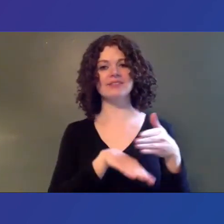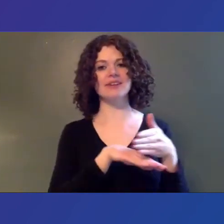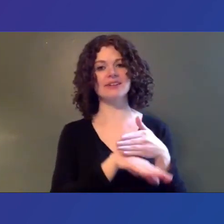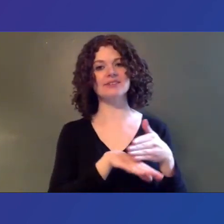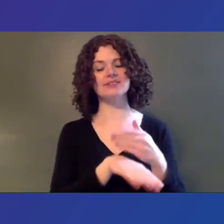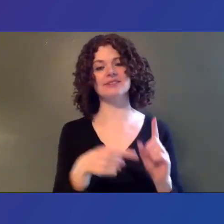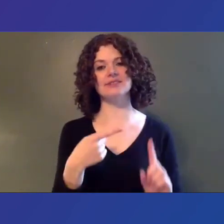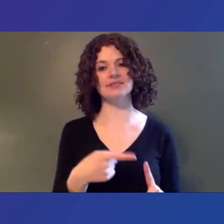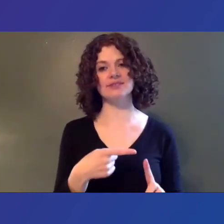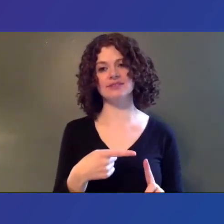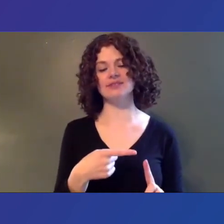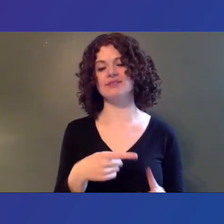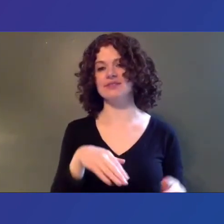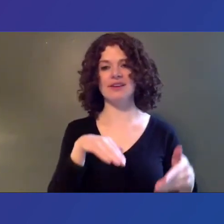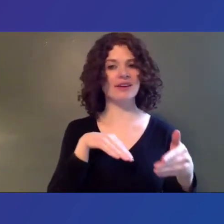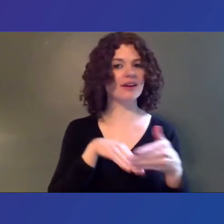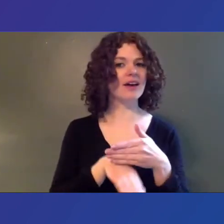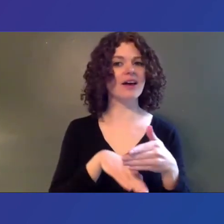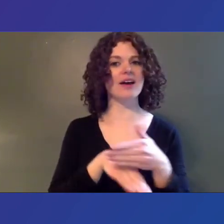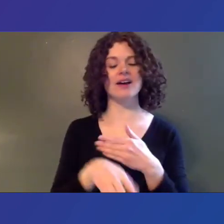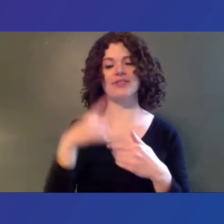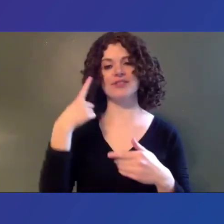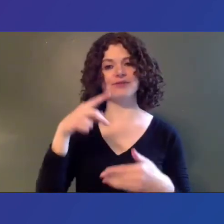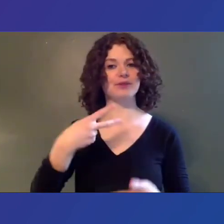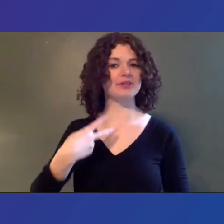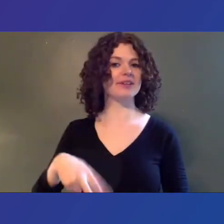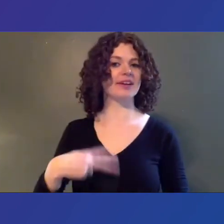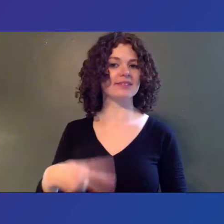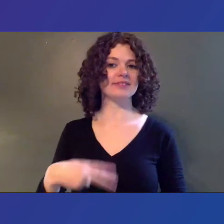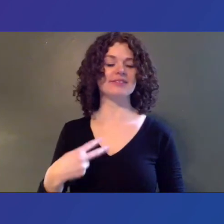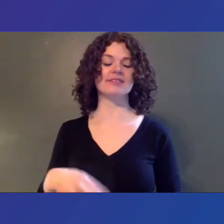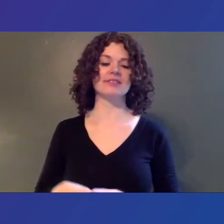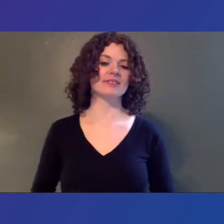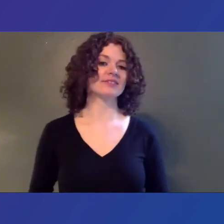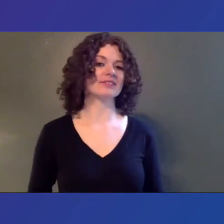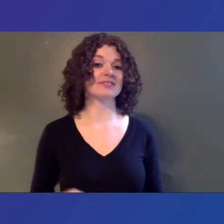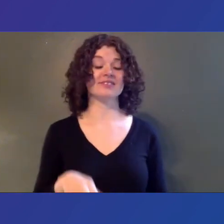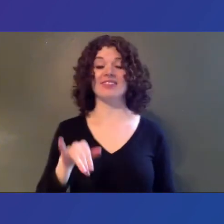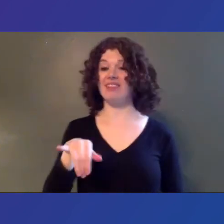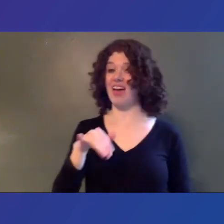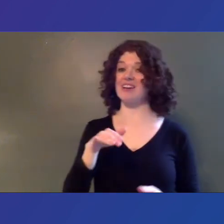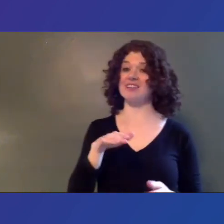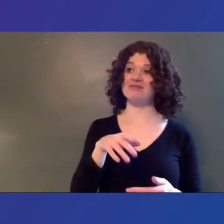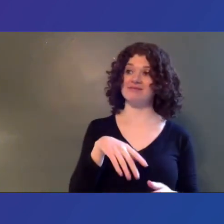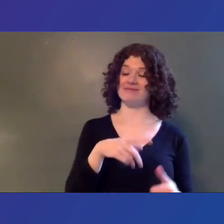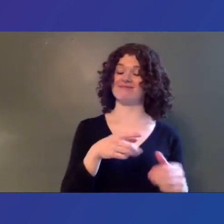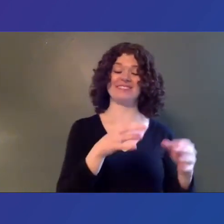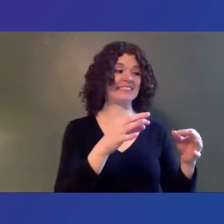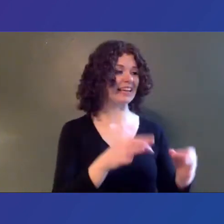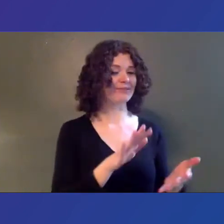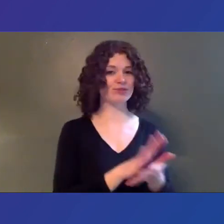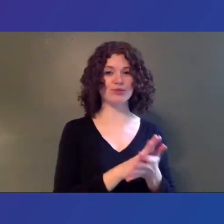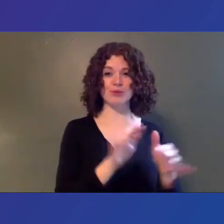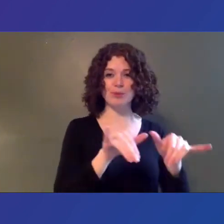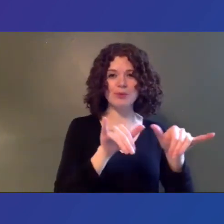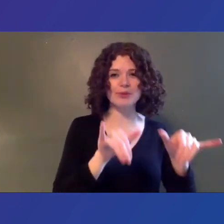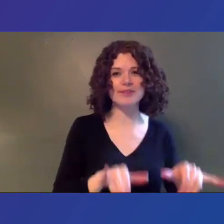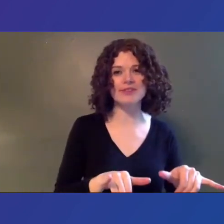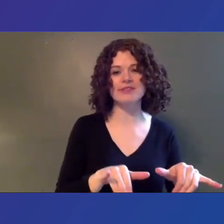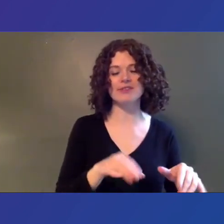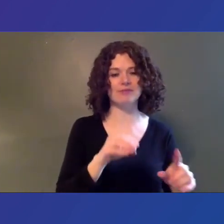creating access for dance, and that is definitely in the school system at a young age, really